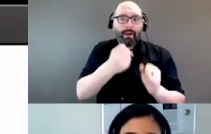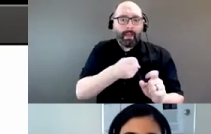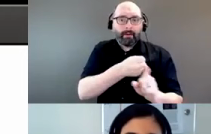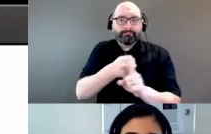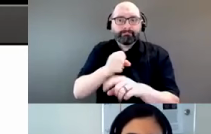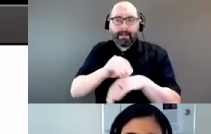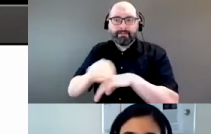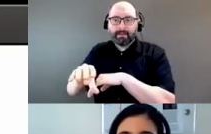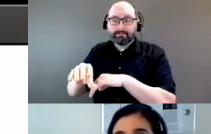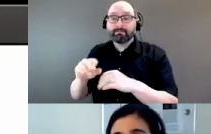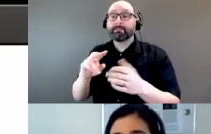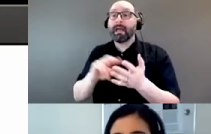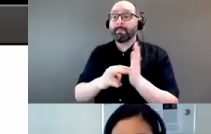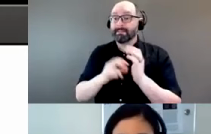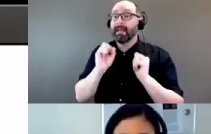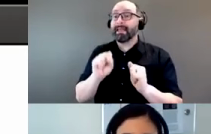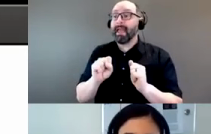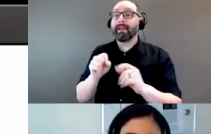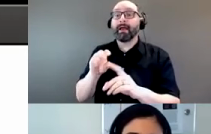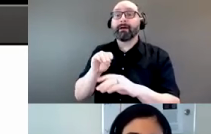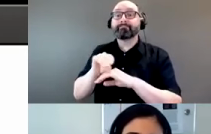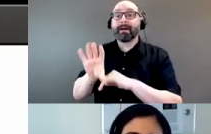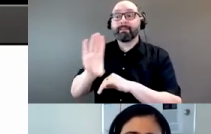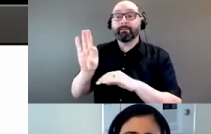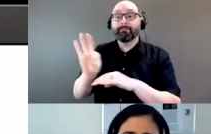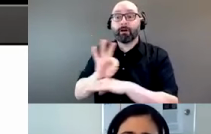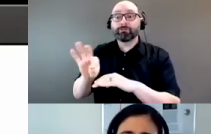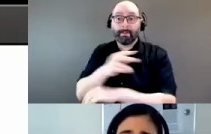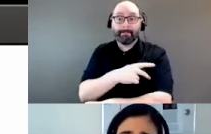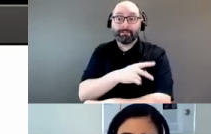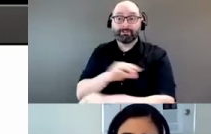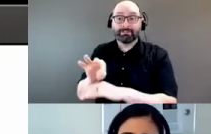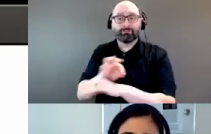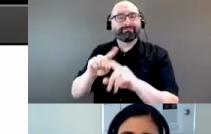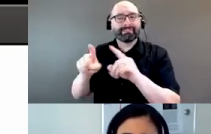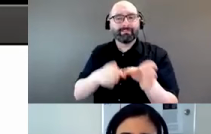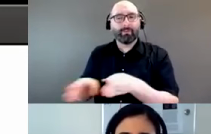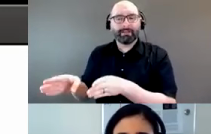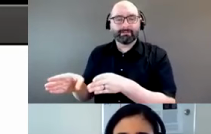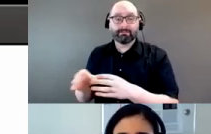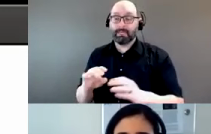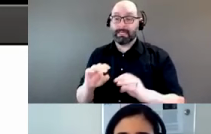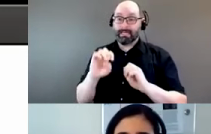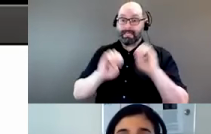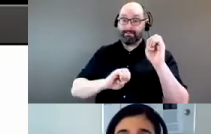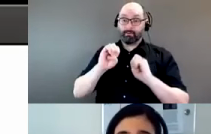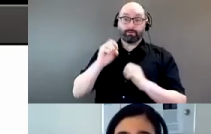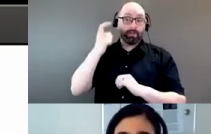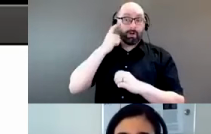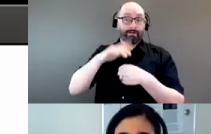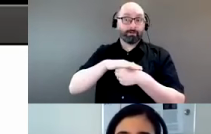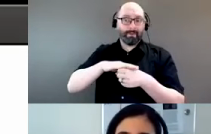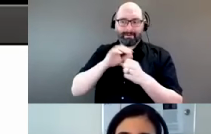impact the patient's function in different ways. And an evaluation of the cognitive domains can help